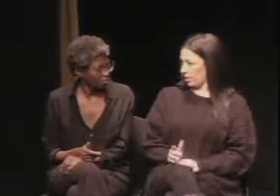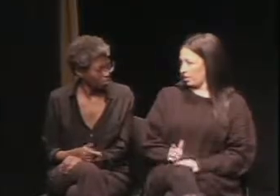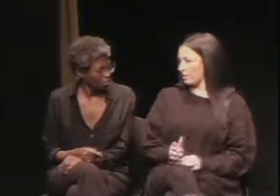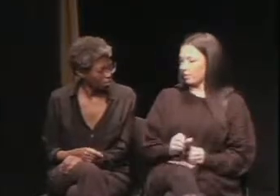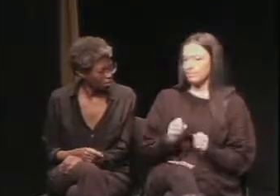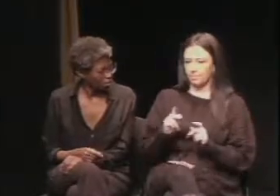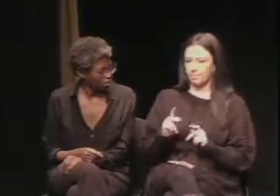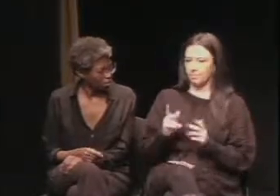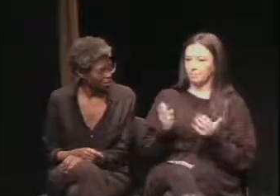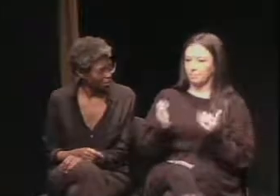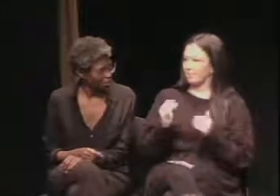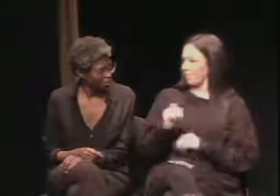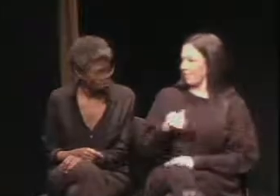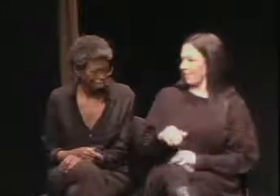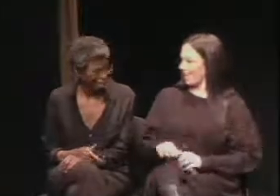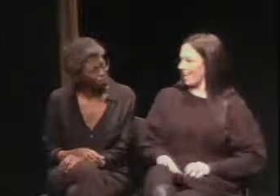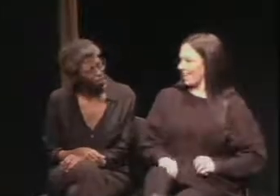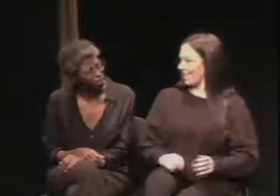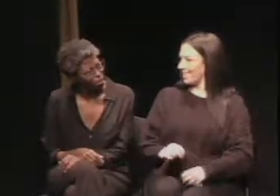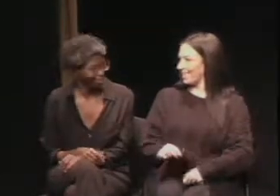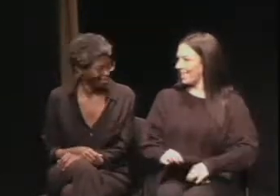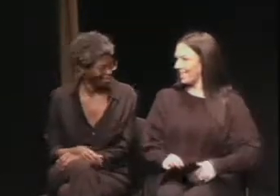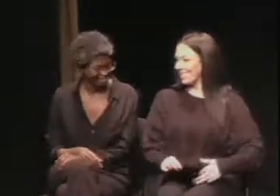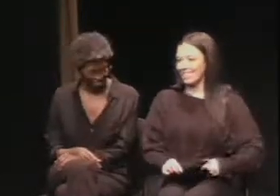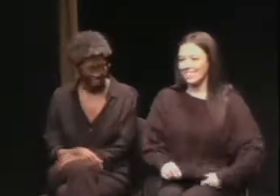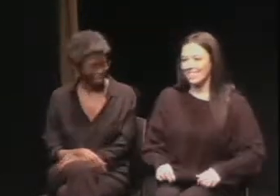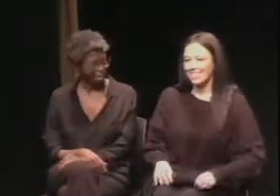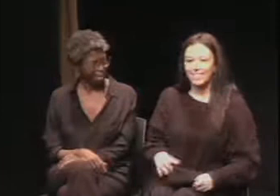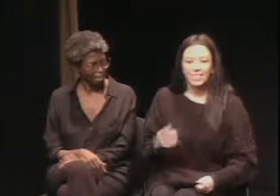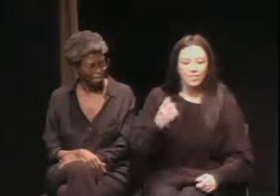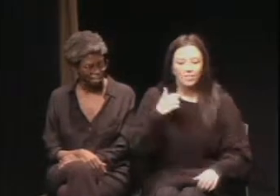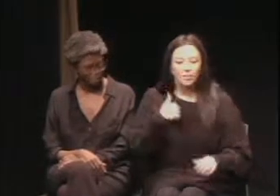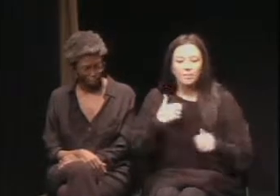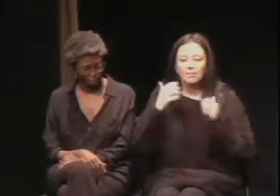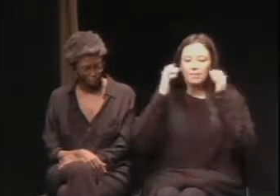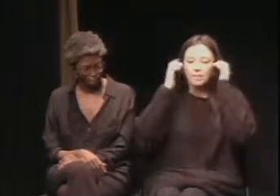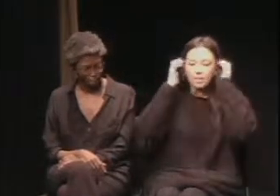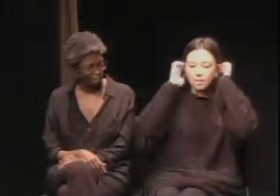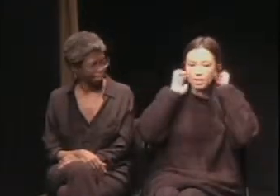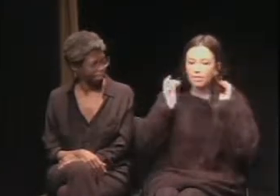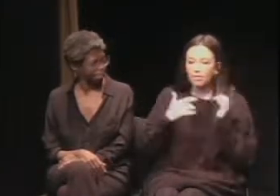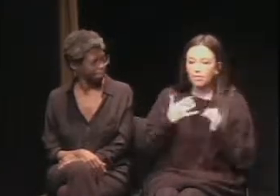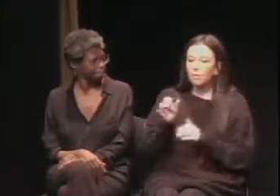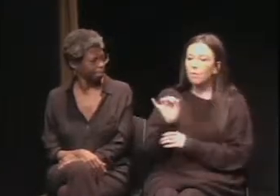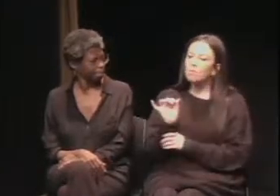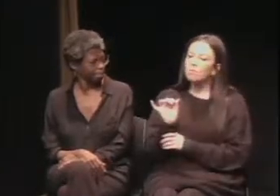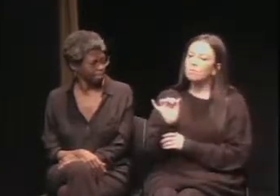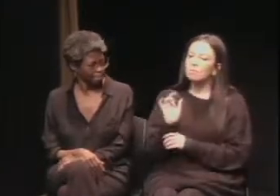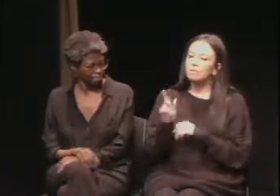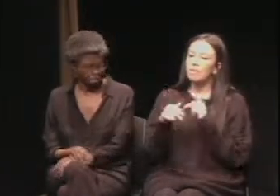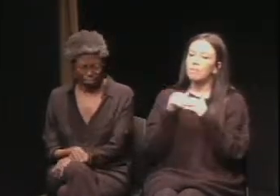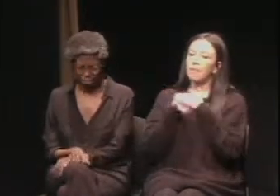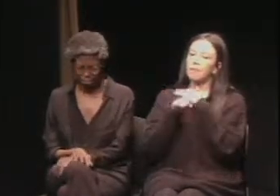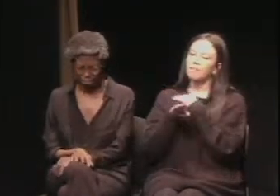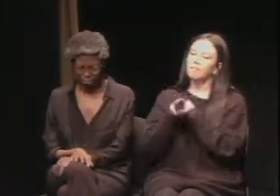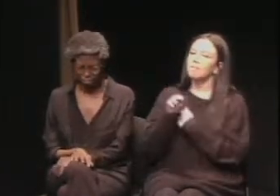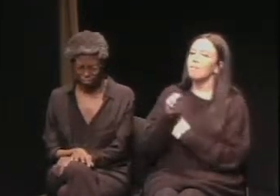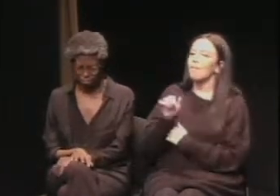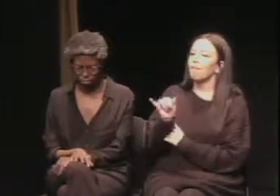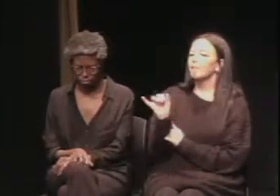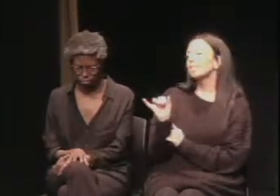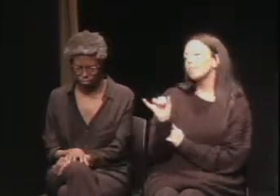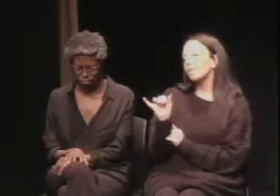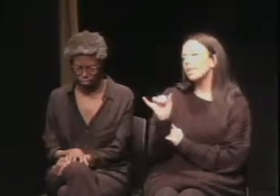Yes. And that was a really heavy part of the book for me, because I felt also a kind of access to Maya Angelou in the same